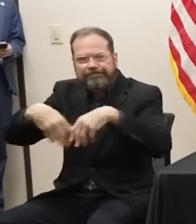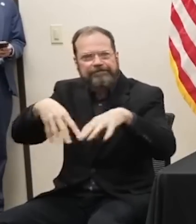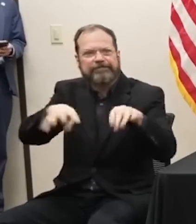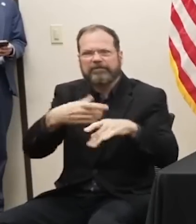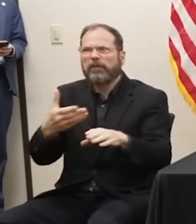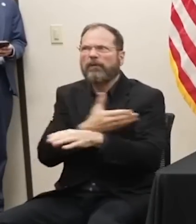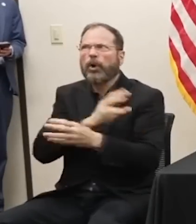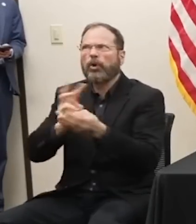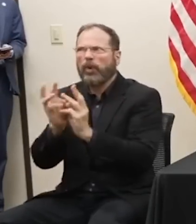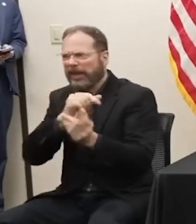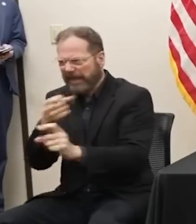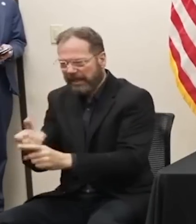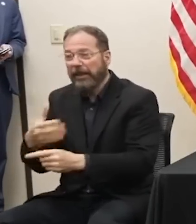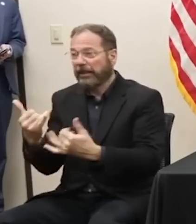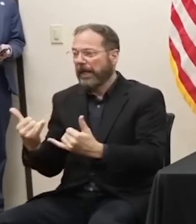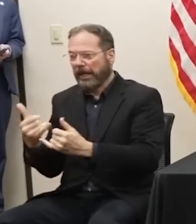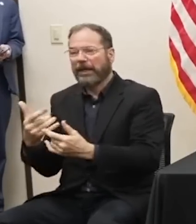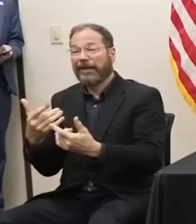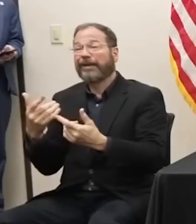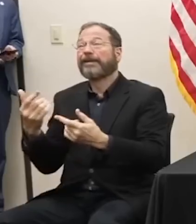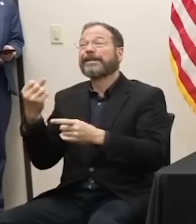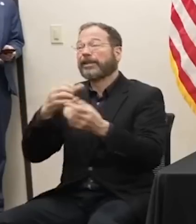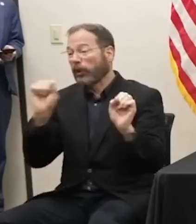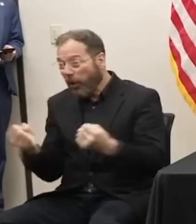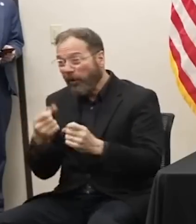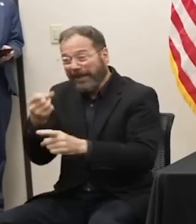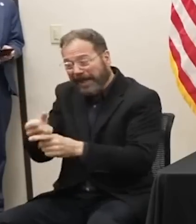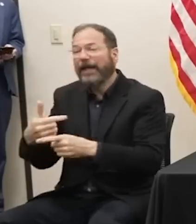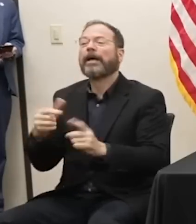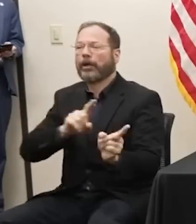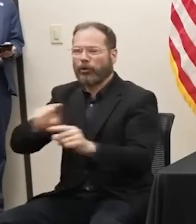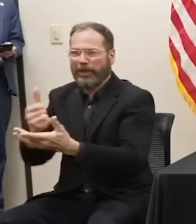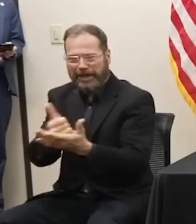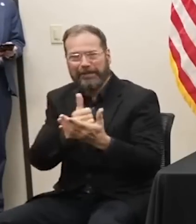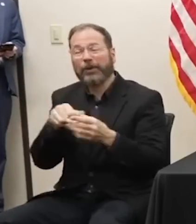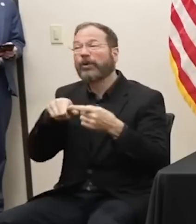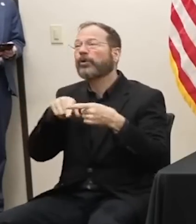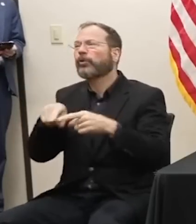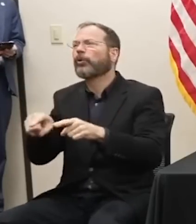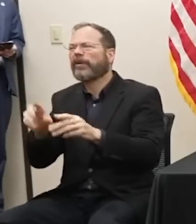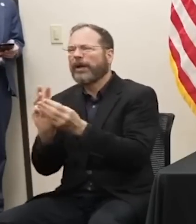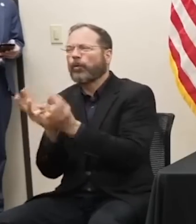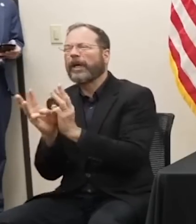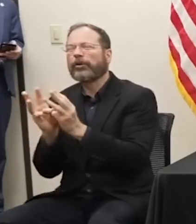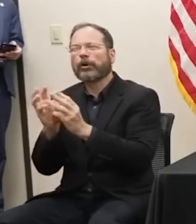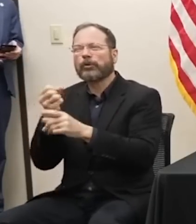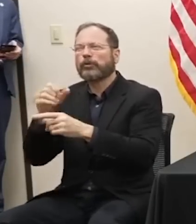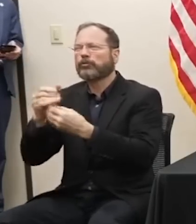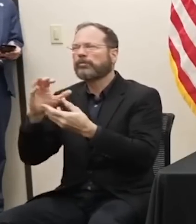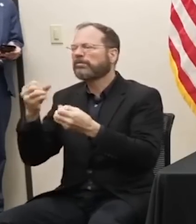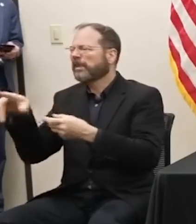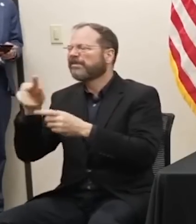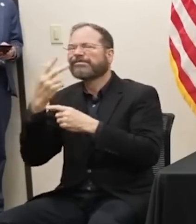pre-treating roadways, and now responding to the conditions that we're seeing. Most of that is focused in this winter storm warning area that many of your media outlets